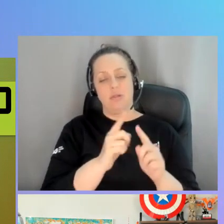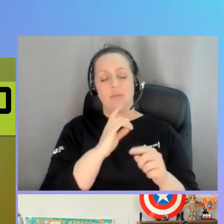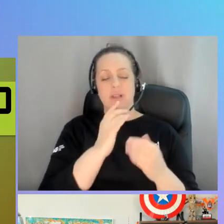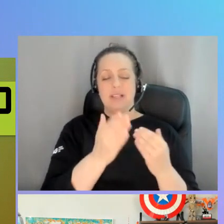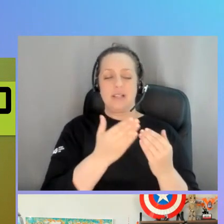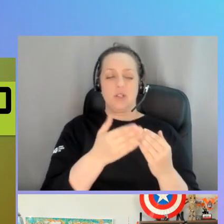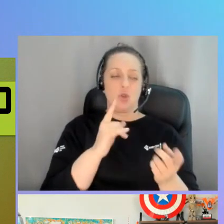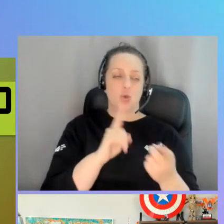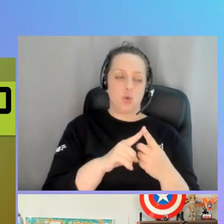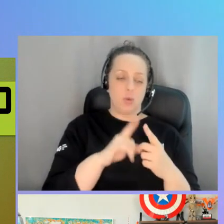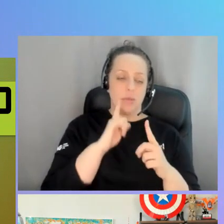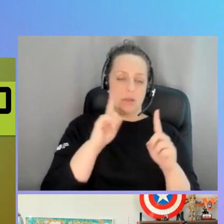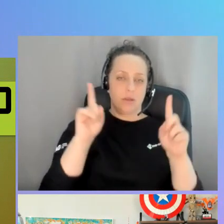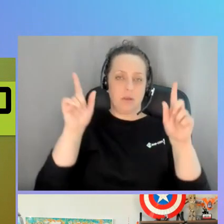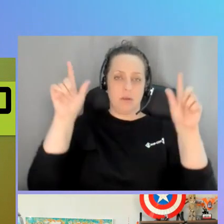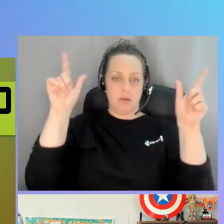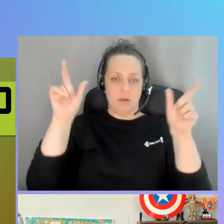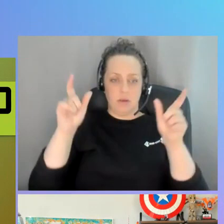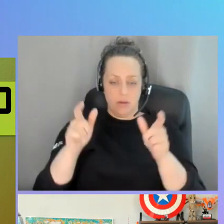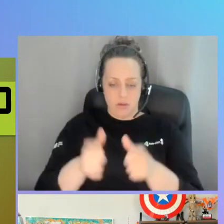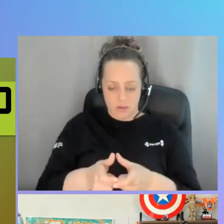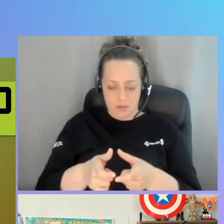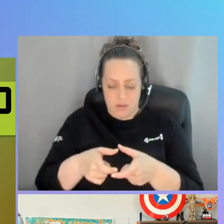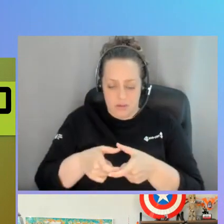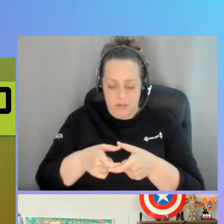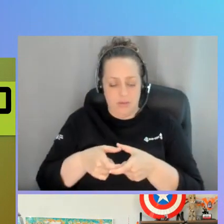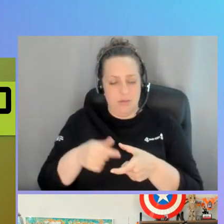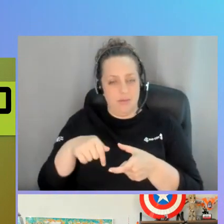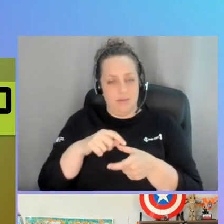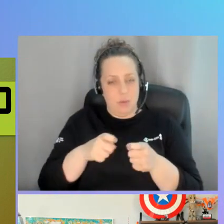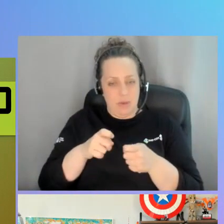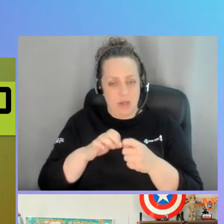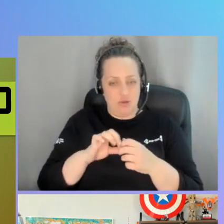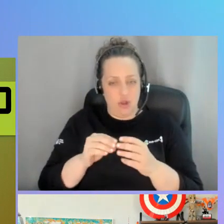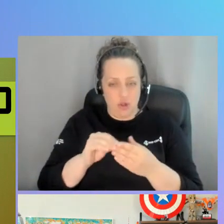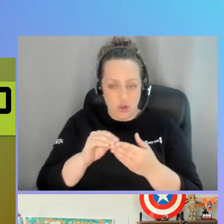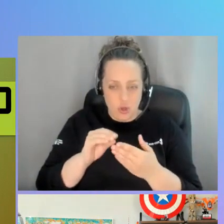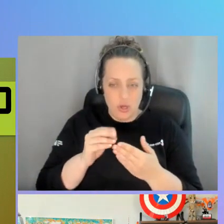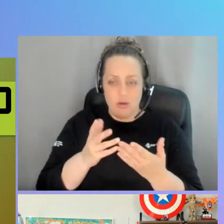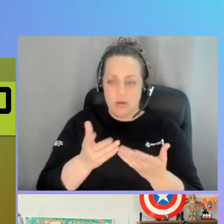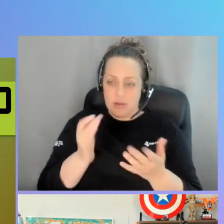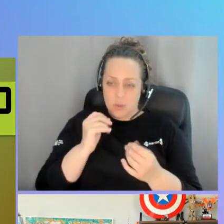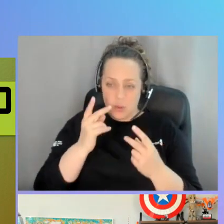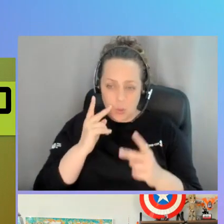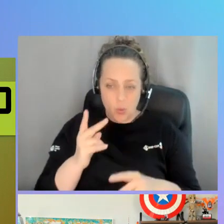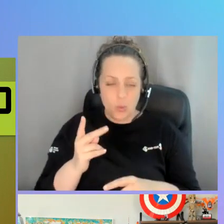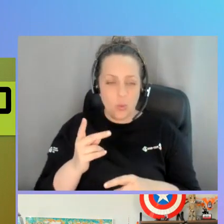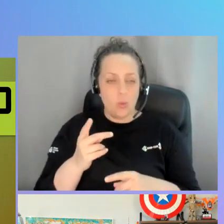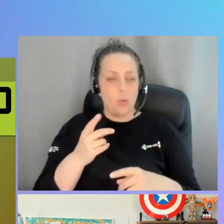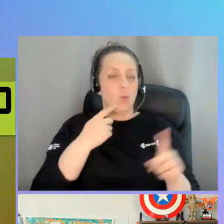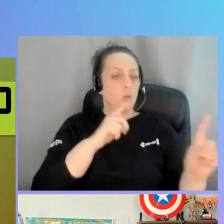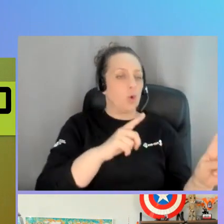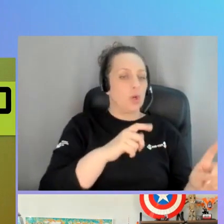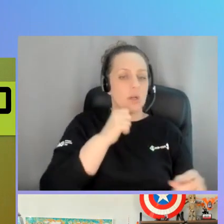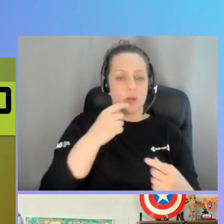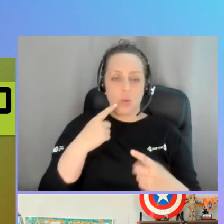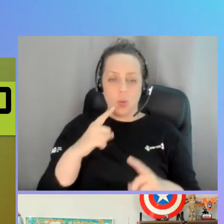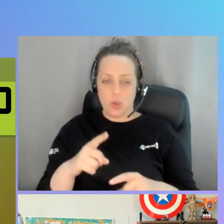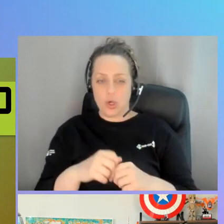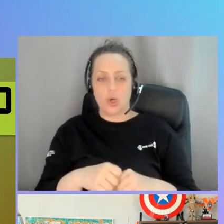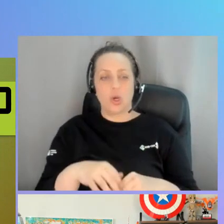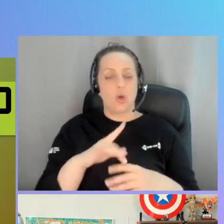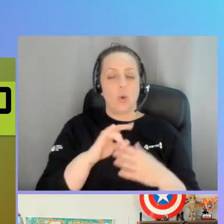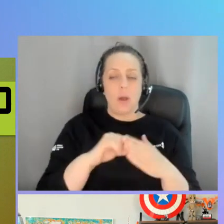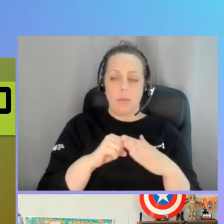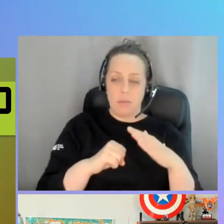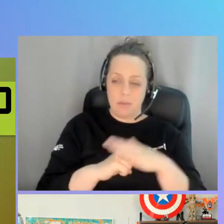easier to manage and get out there. And it's a great place to start learning and see what works and what doesn't work. What platforms